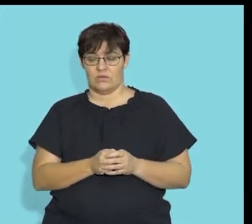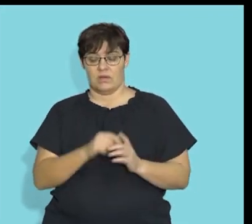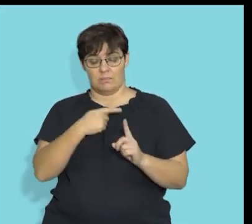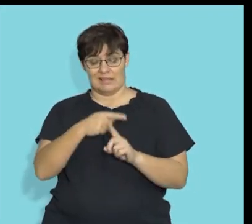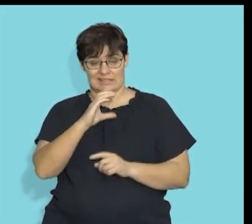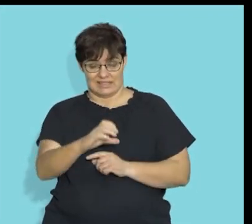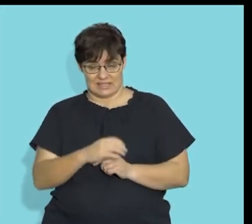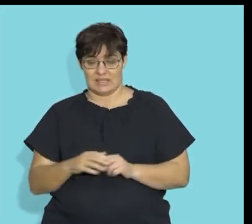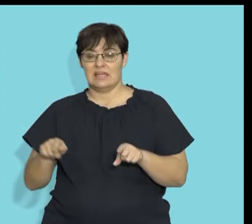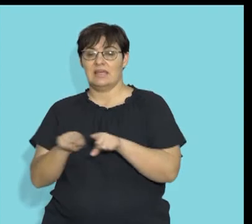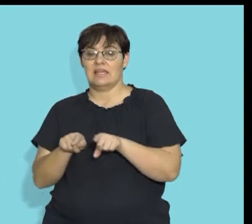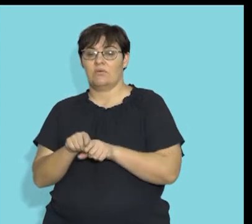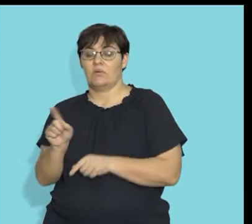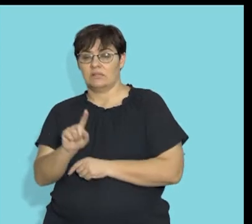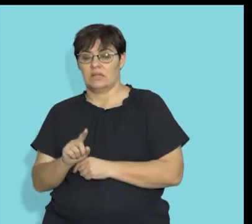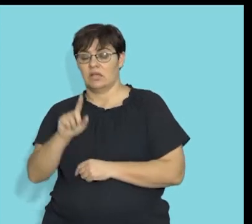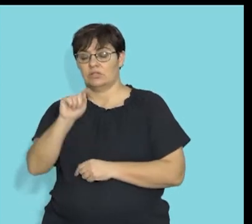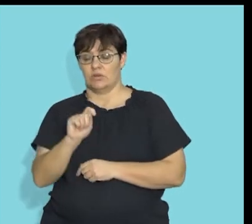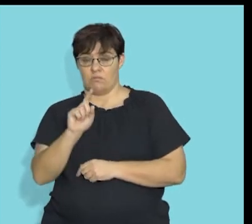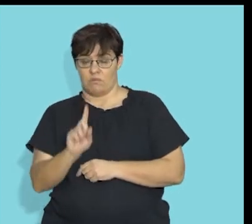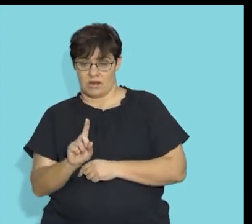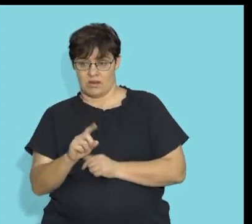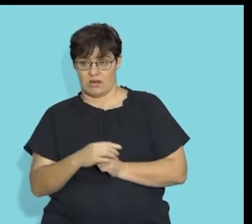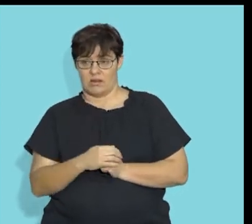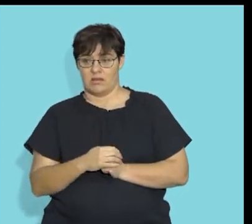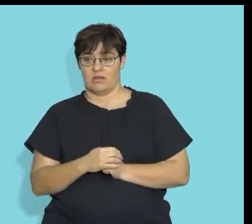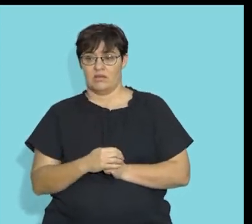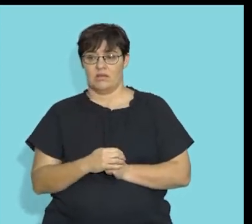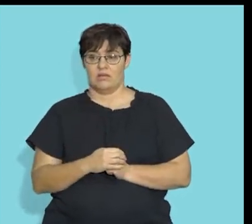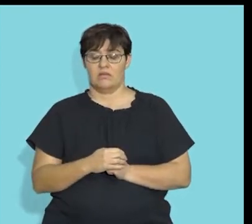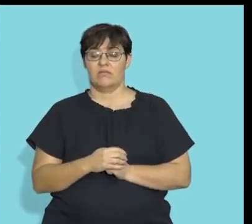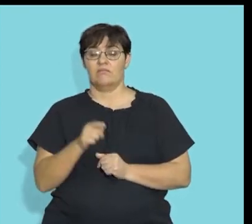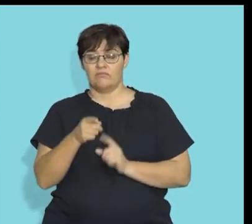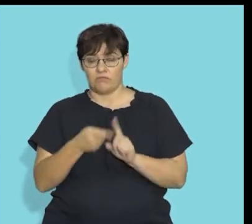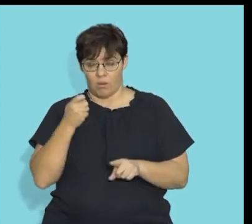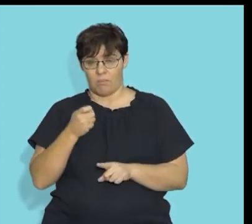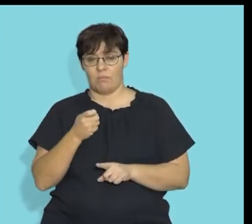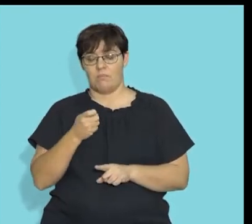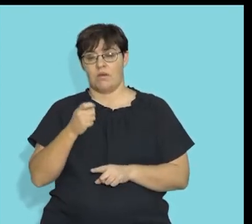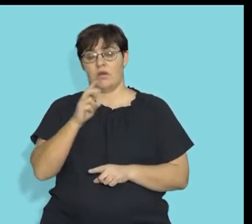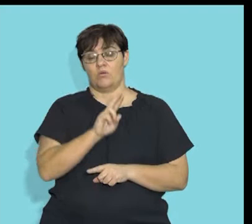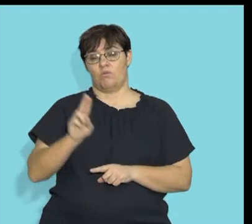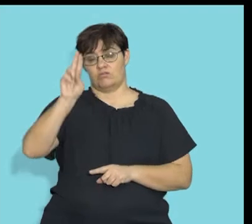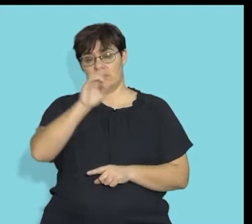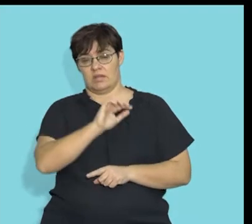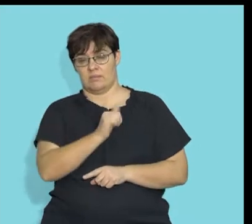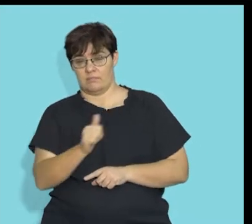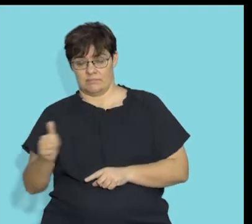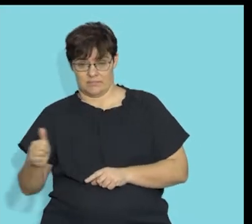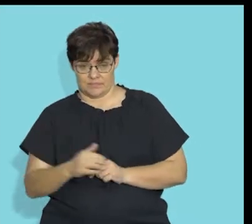A plus b plus c is equal to term 1 of the quadratic pattern.